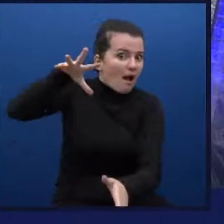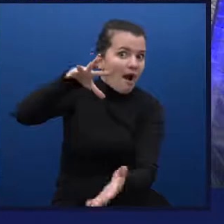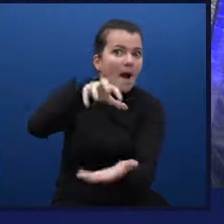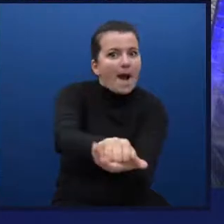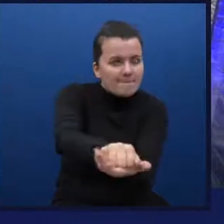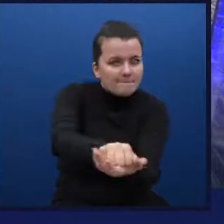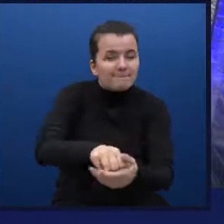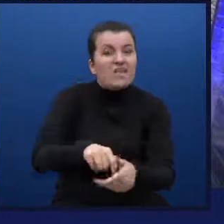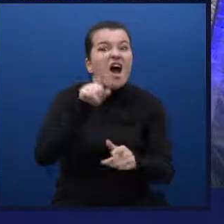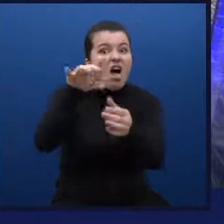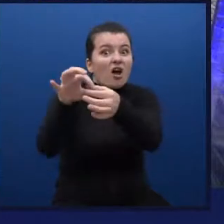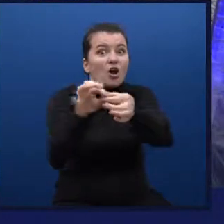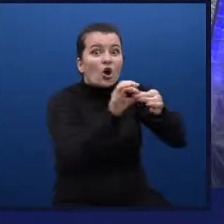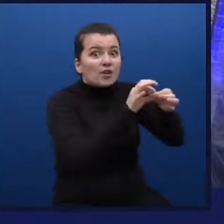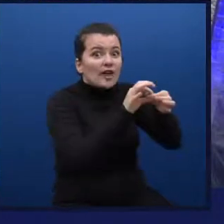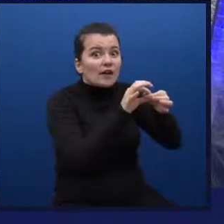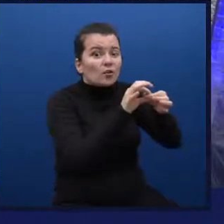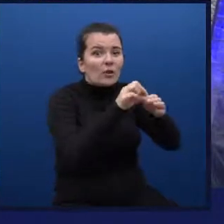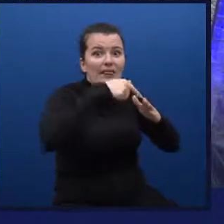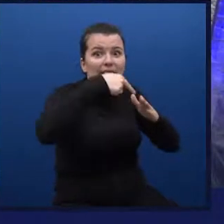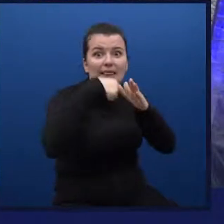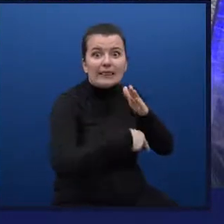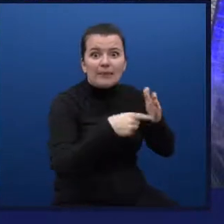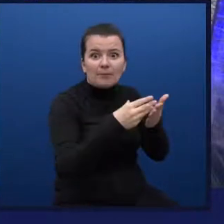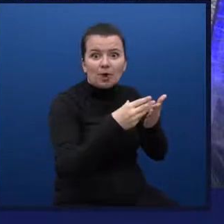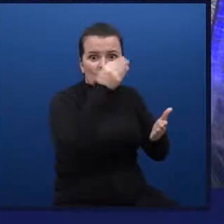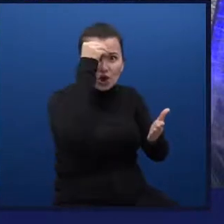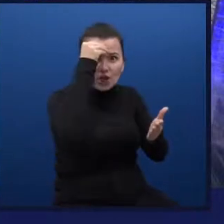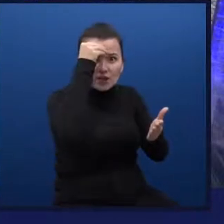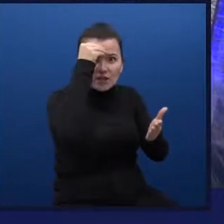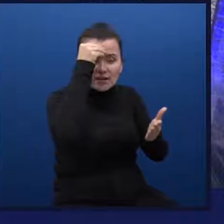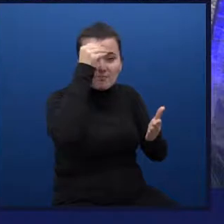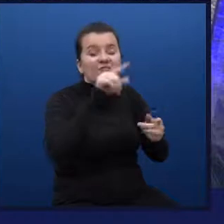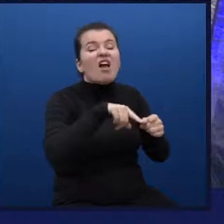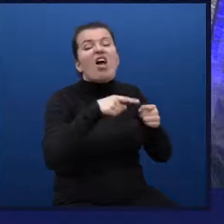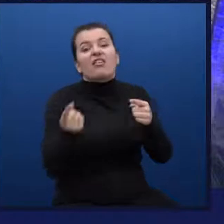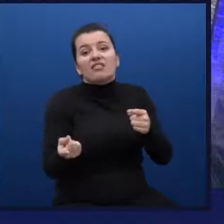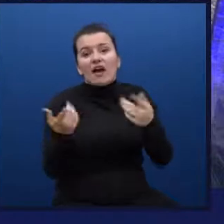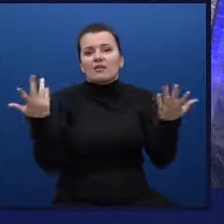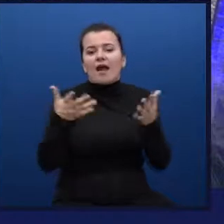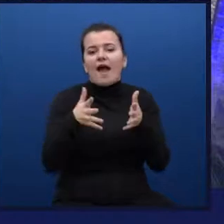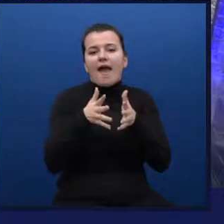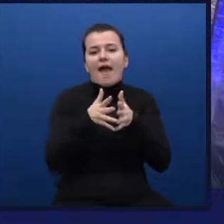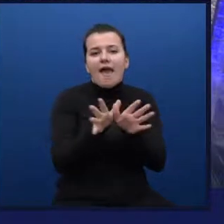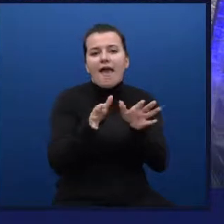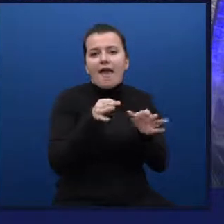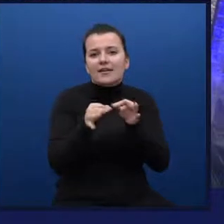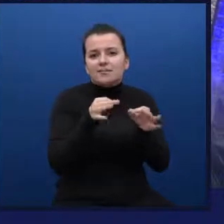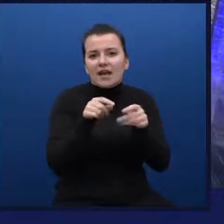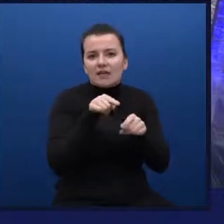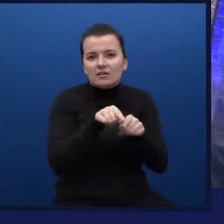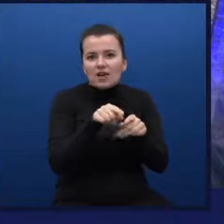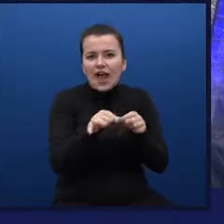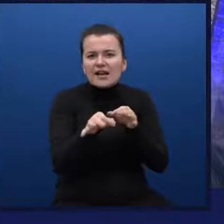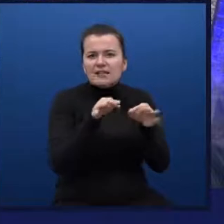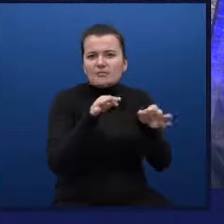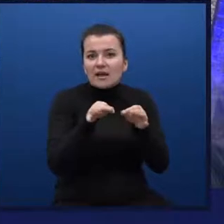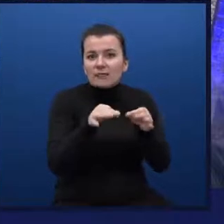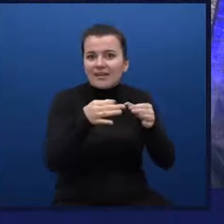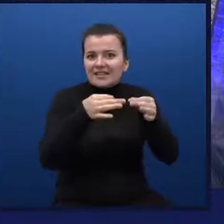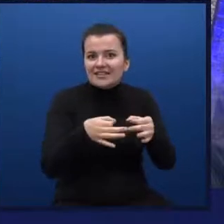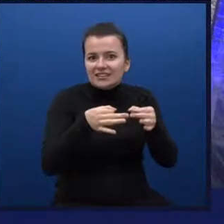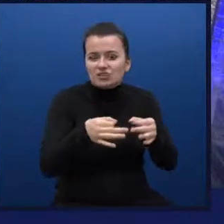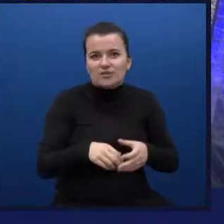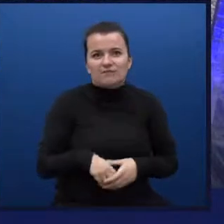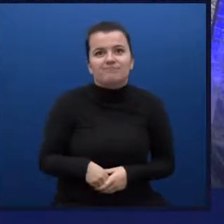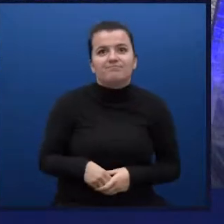had a talk about explainability and how that's important. I've been watching. It's like this is the good